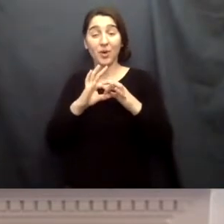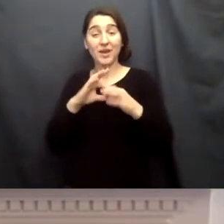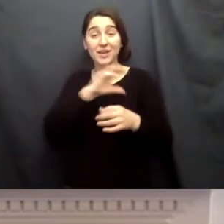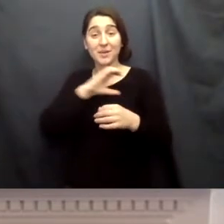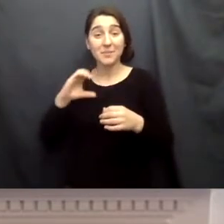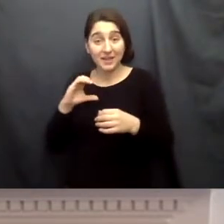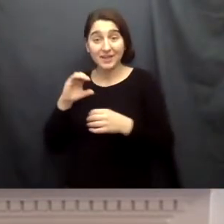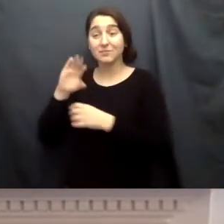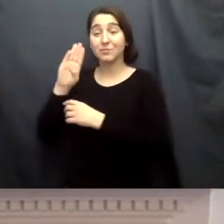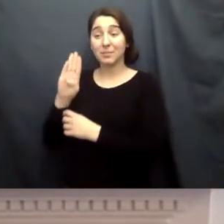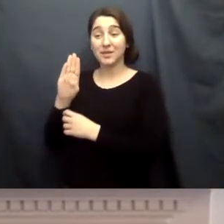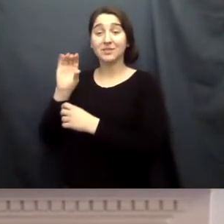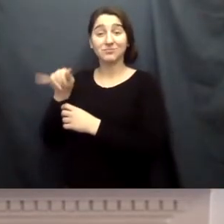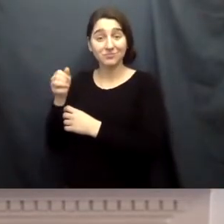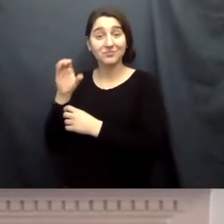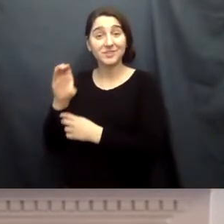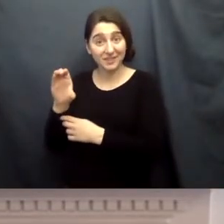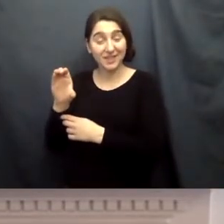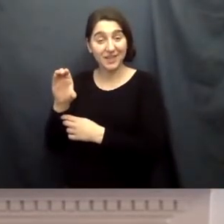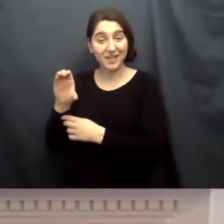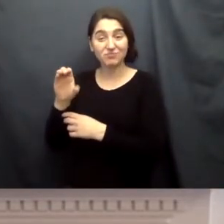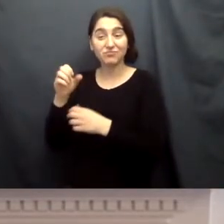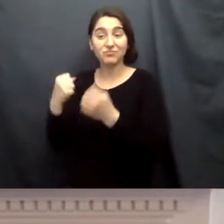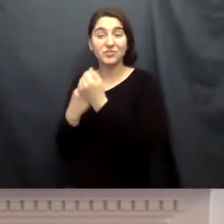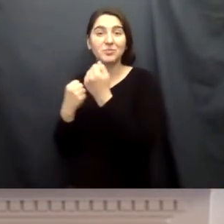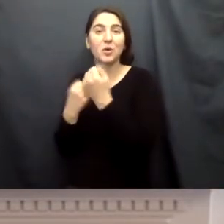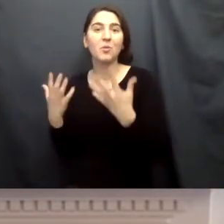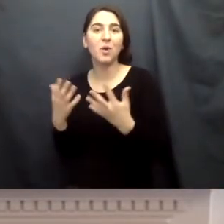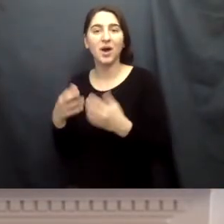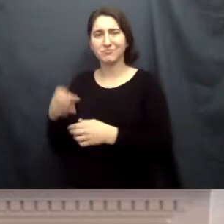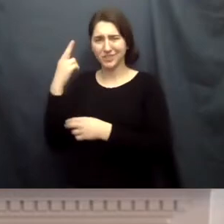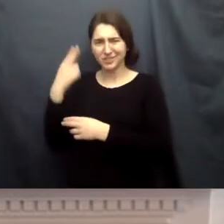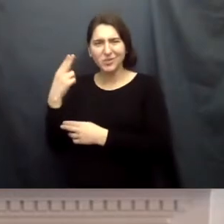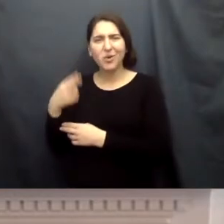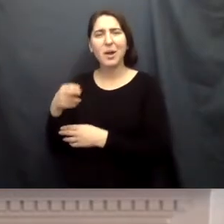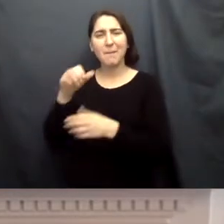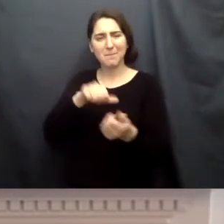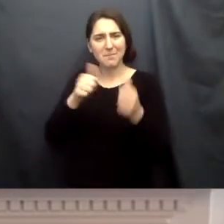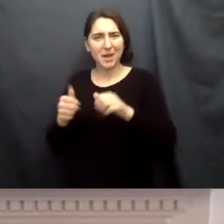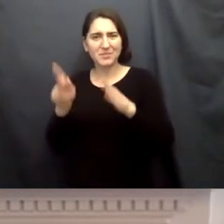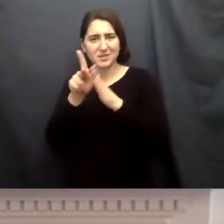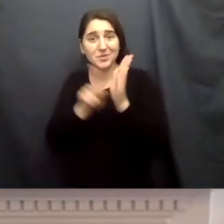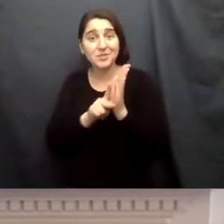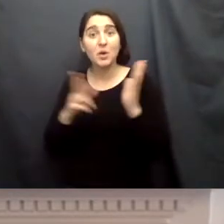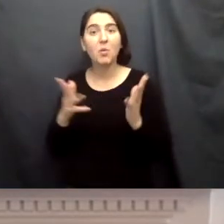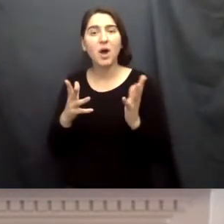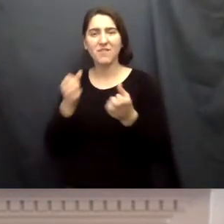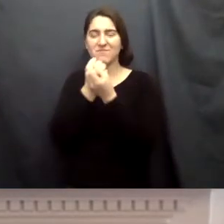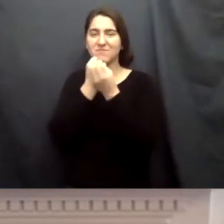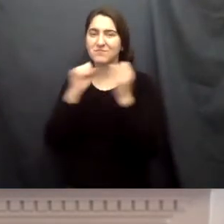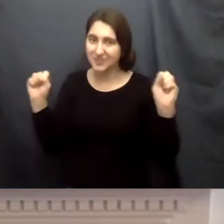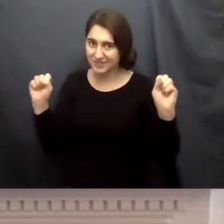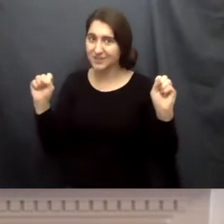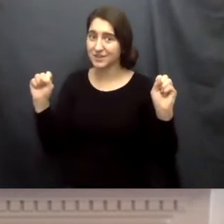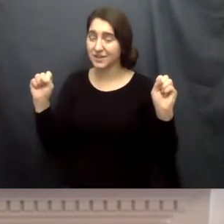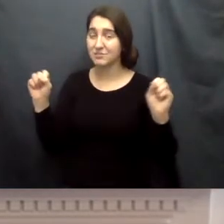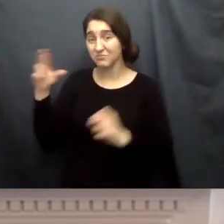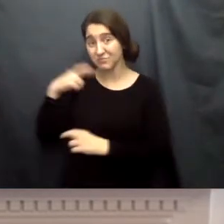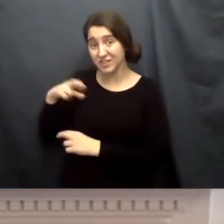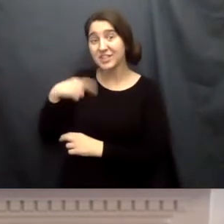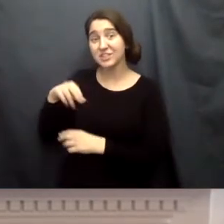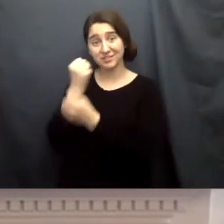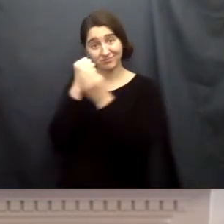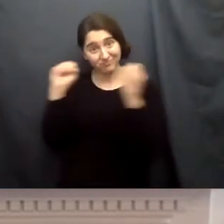the organization as it upholds the historic Baptist principle of religious liberty while defending the